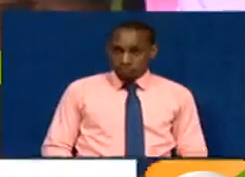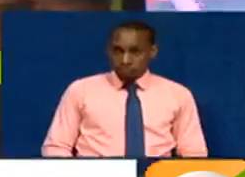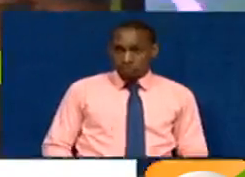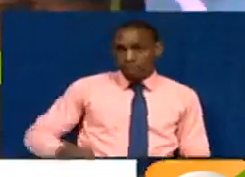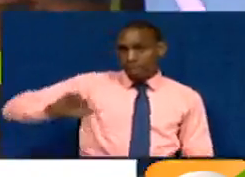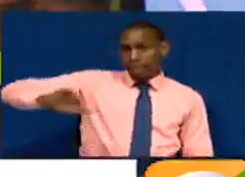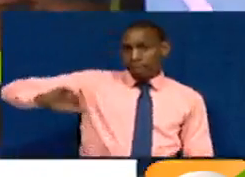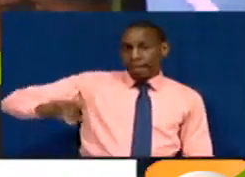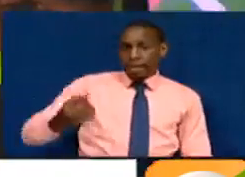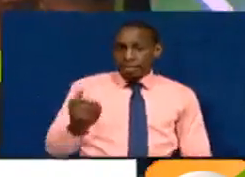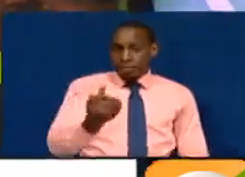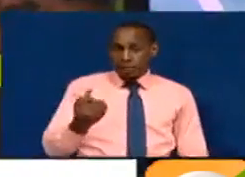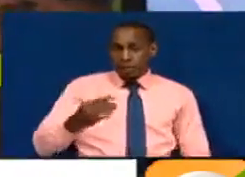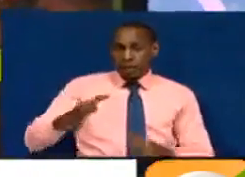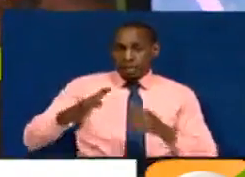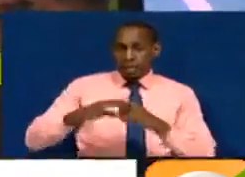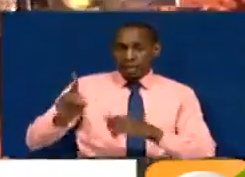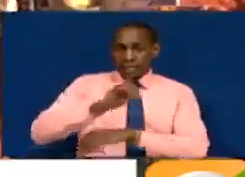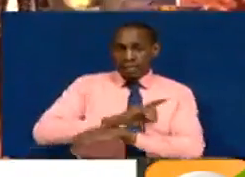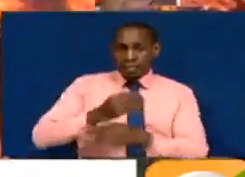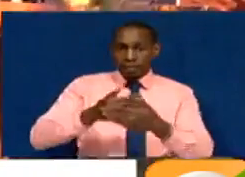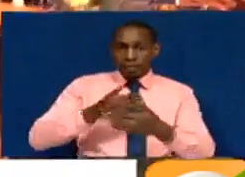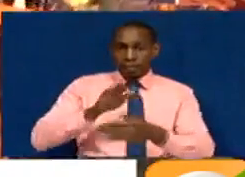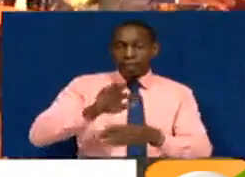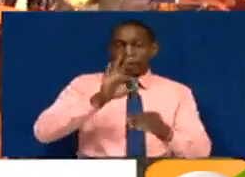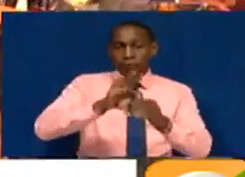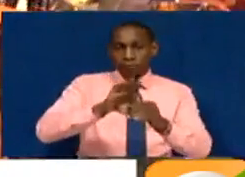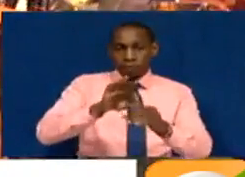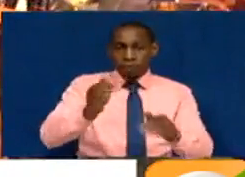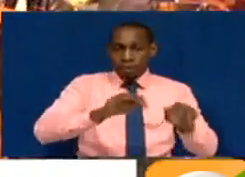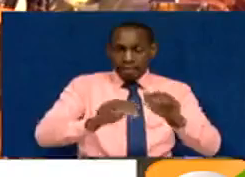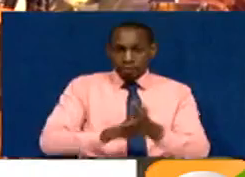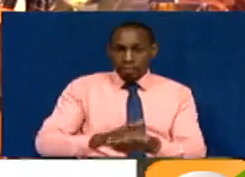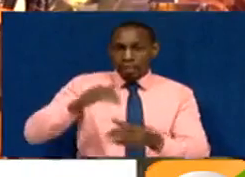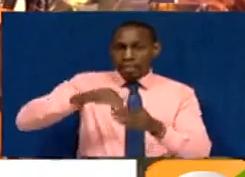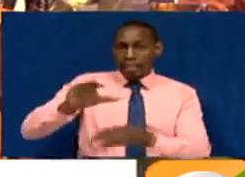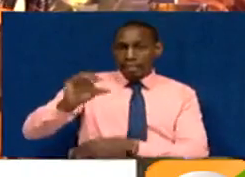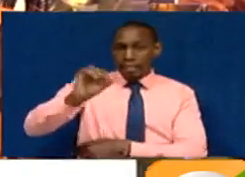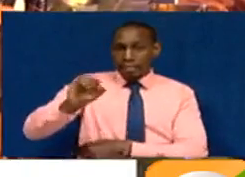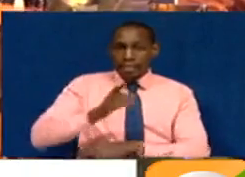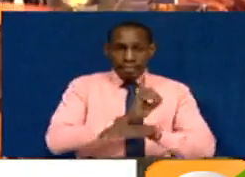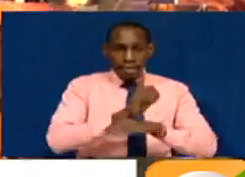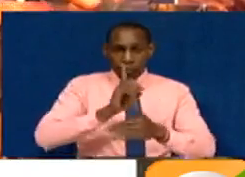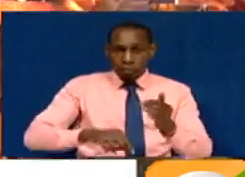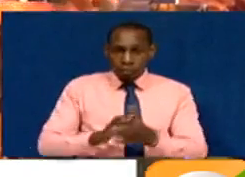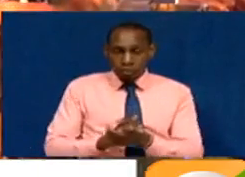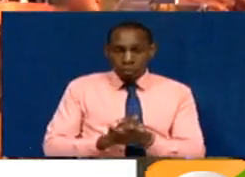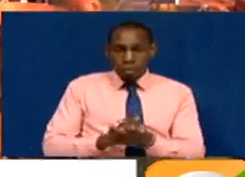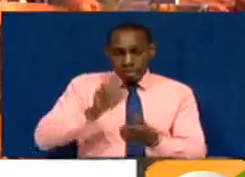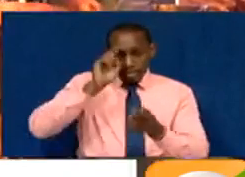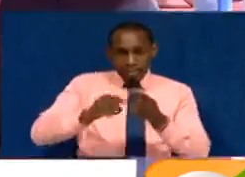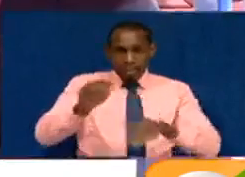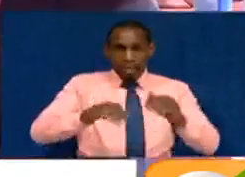With just 90 days to the August 9th polls, Interior CS Fred Matiangi is warning that the race for